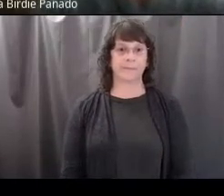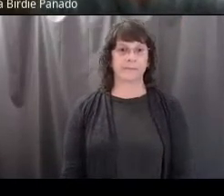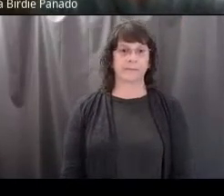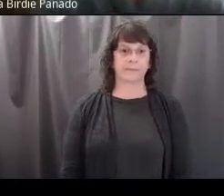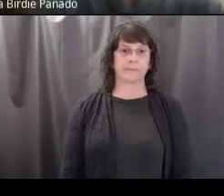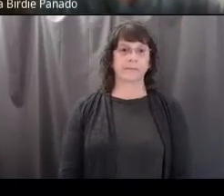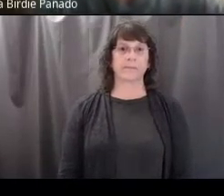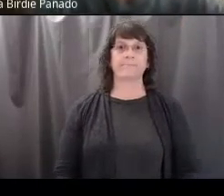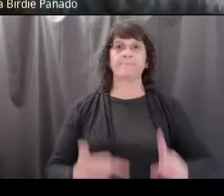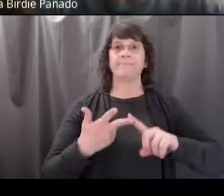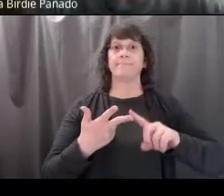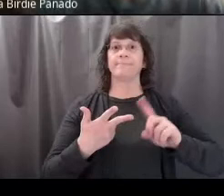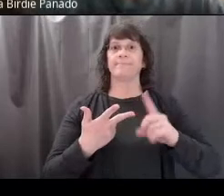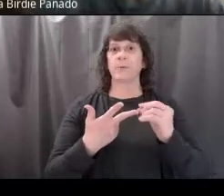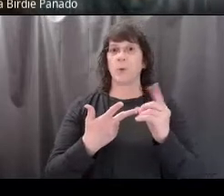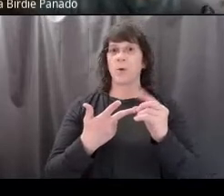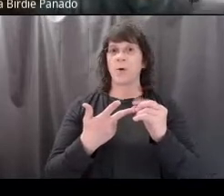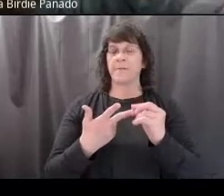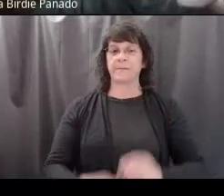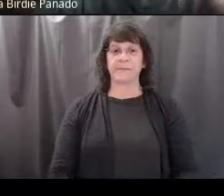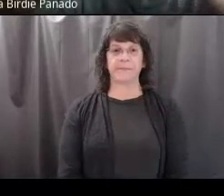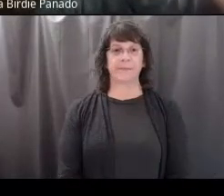All right, moving on to number 3.